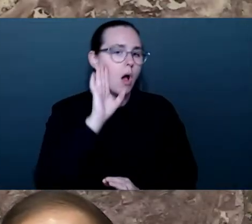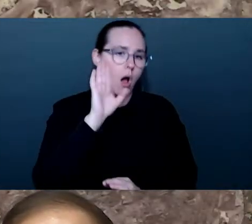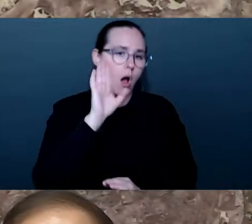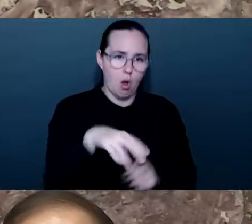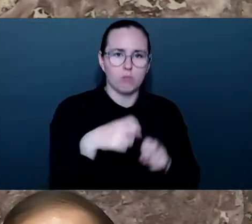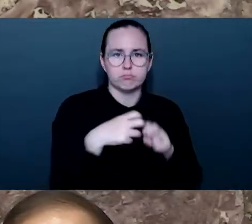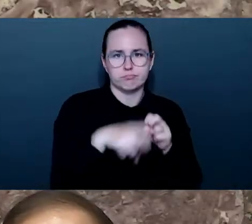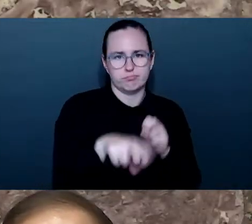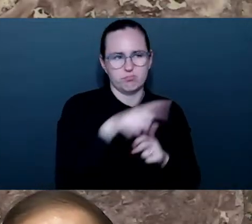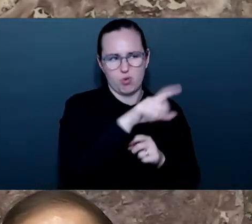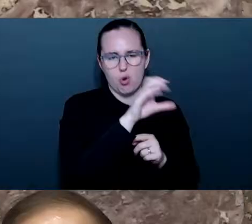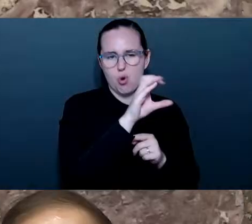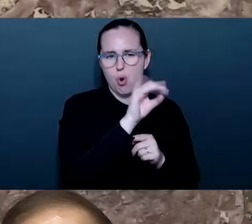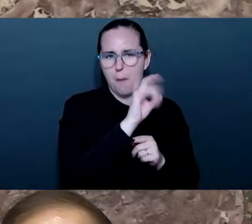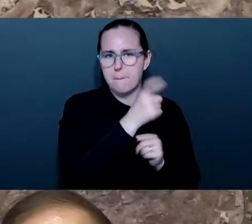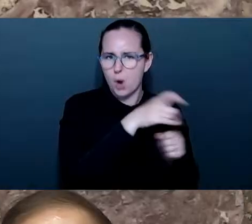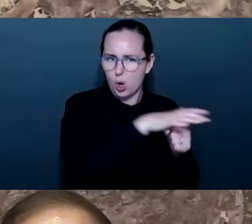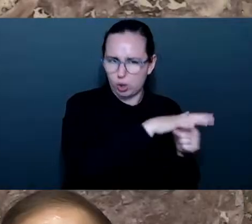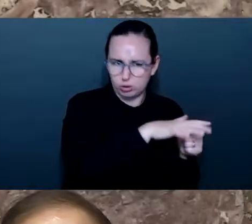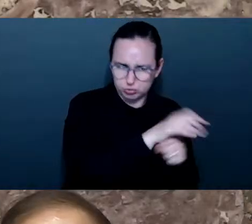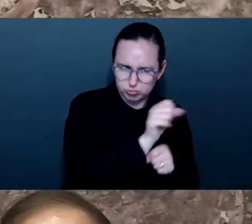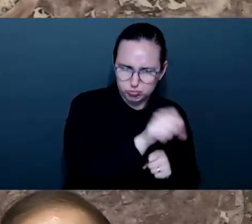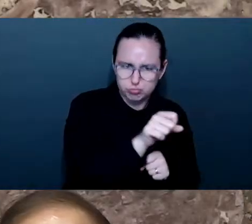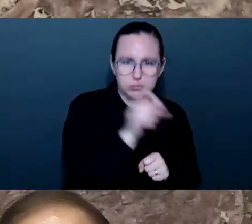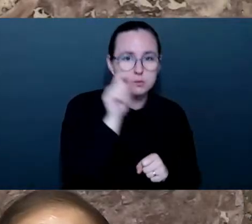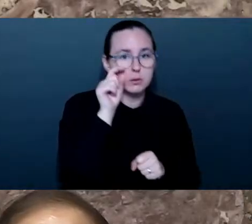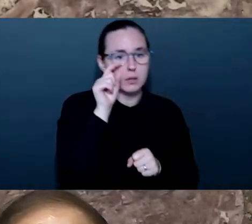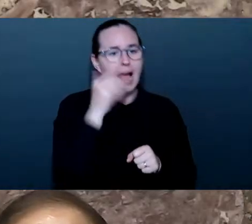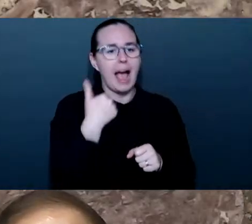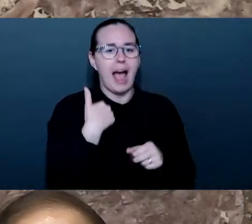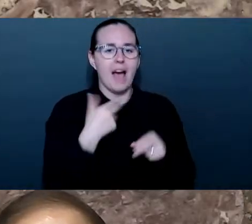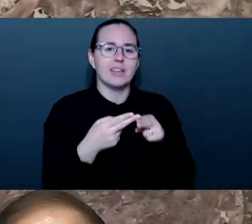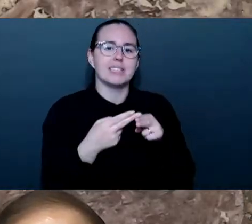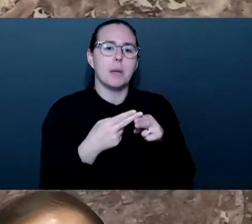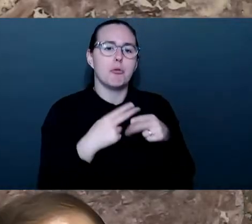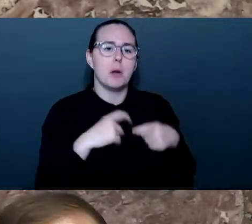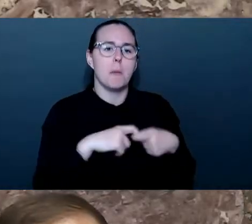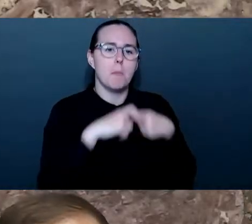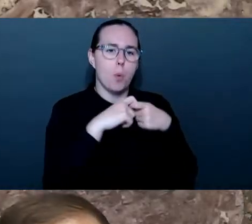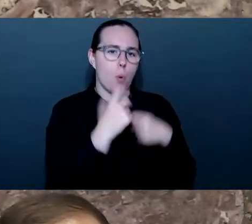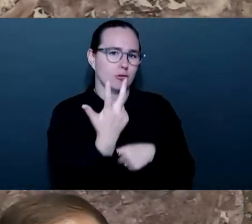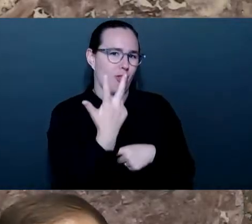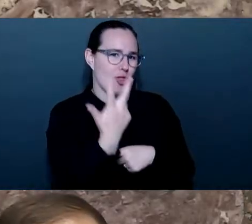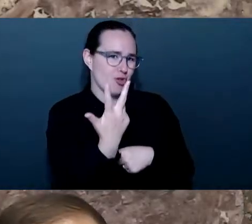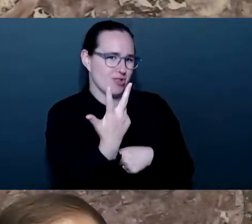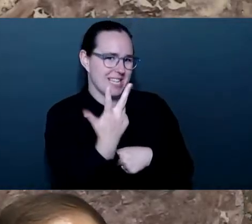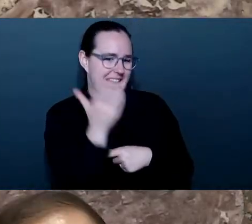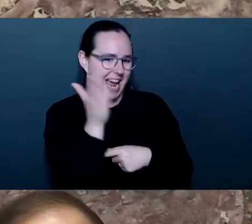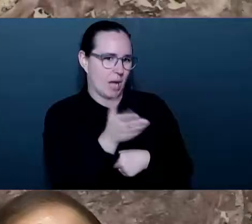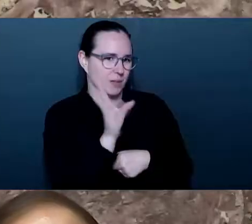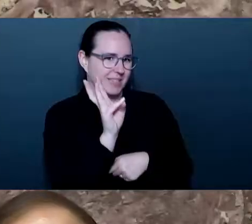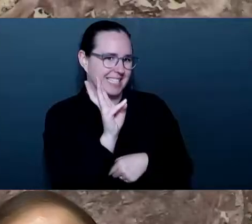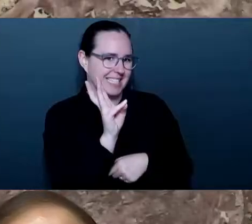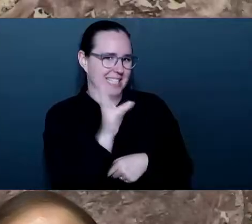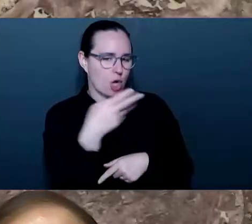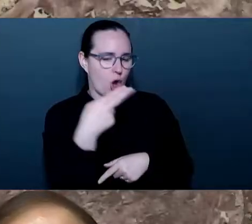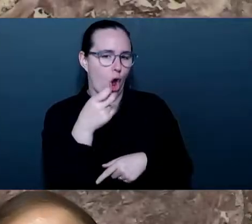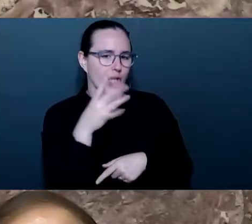pause intakes for 3 hospice beds out of 6 in this facility. Mr. Speaker, in working with the